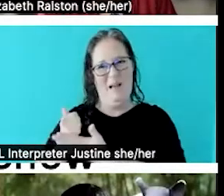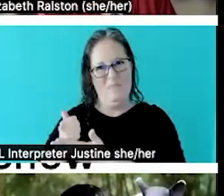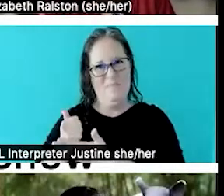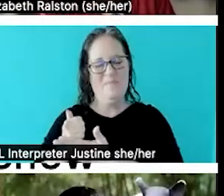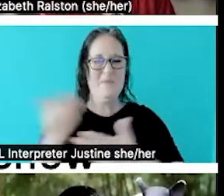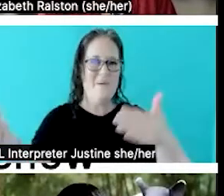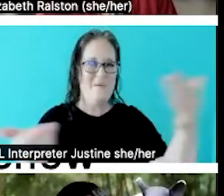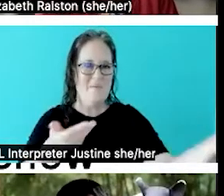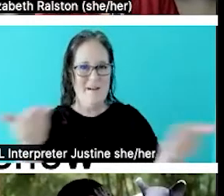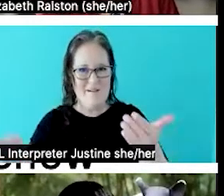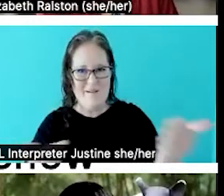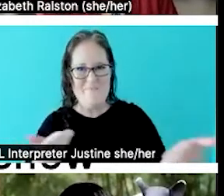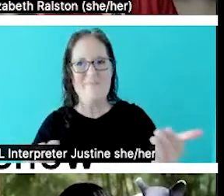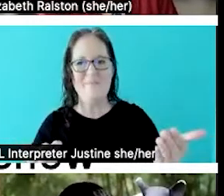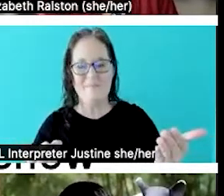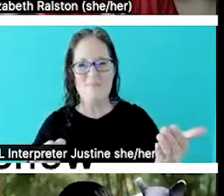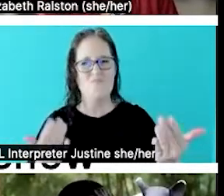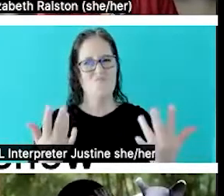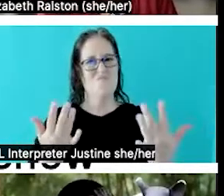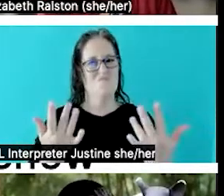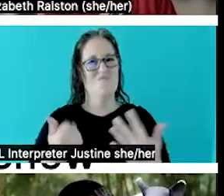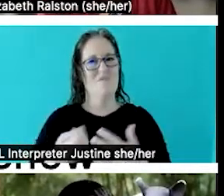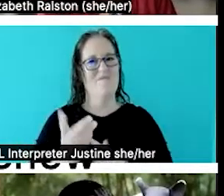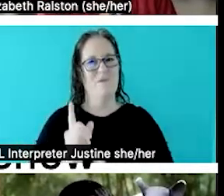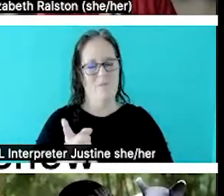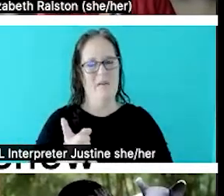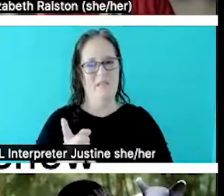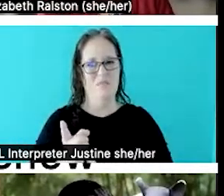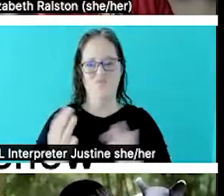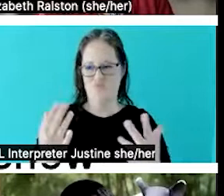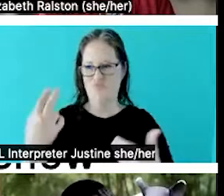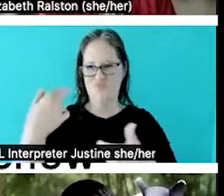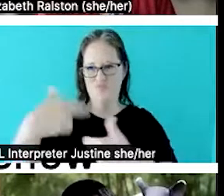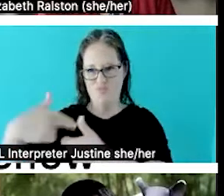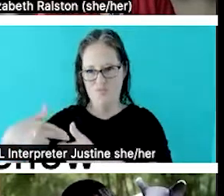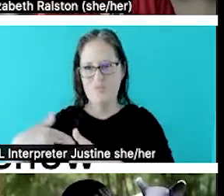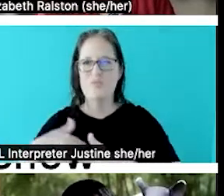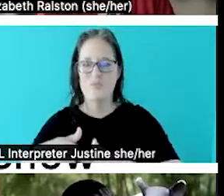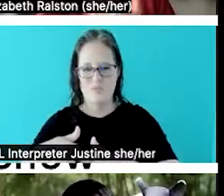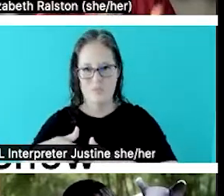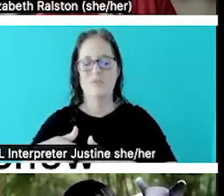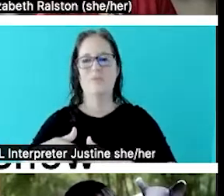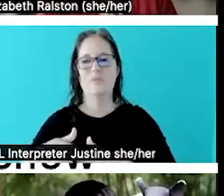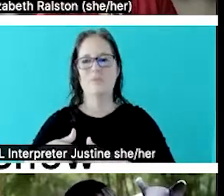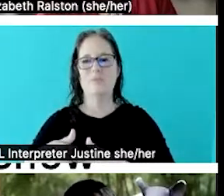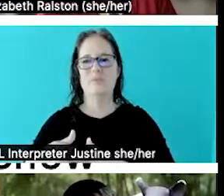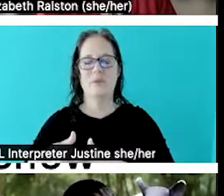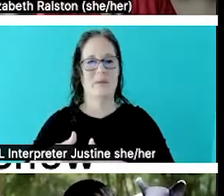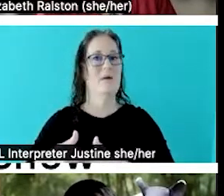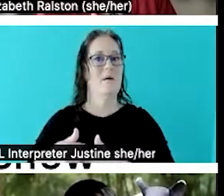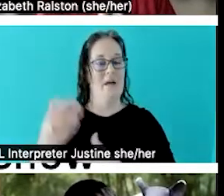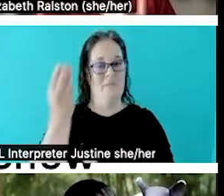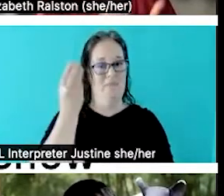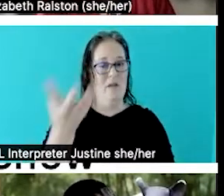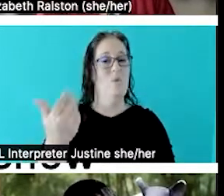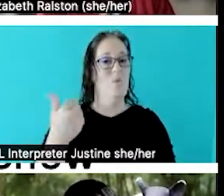everybody. We're just gonna wait a couple minutes till we get more people. But in the meantime, live captioning is